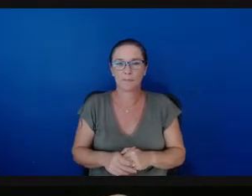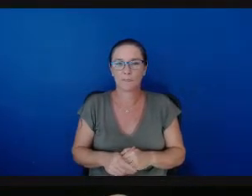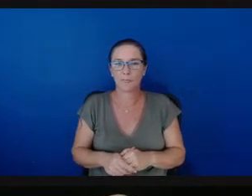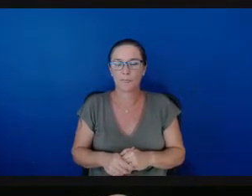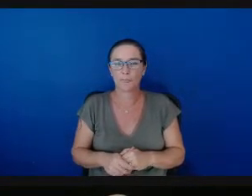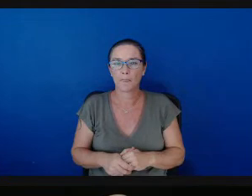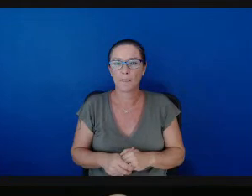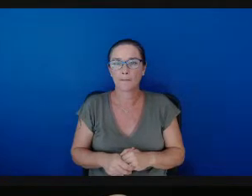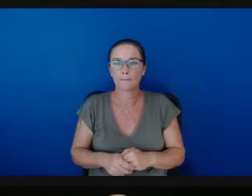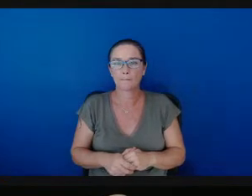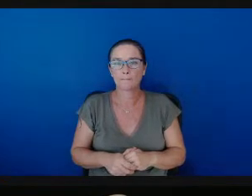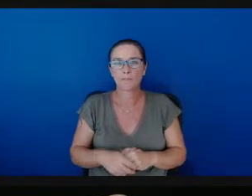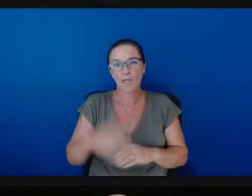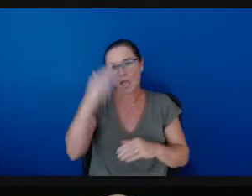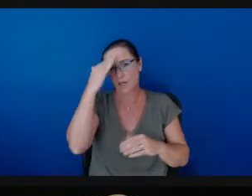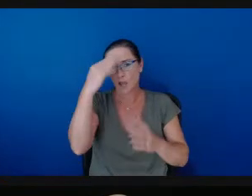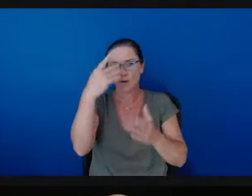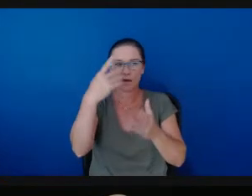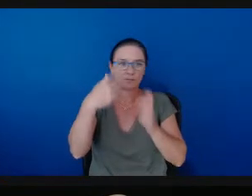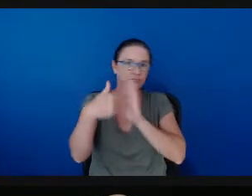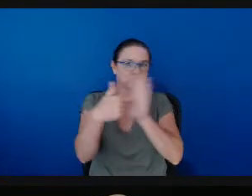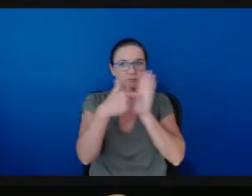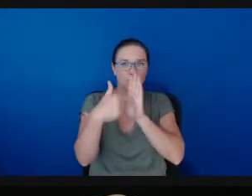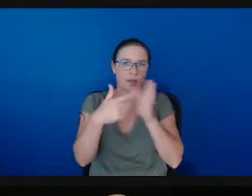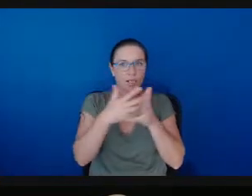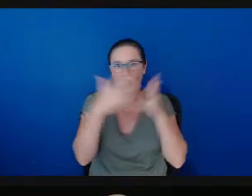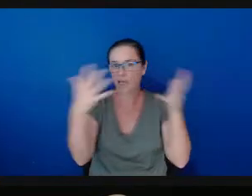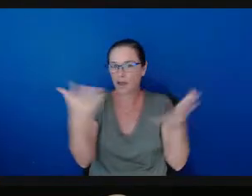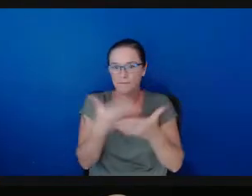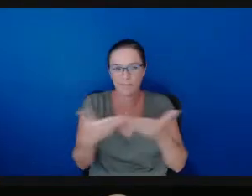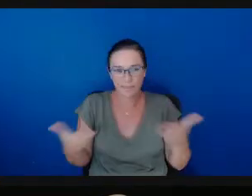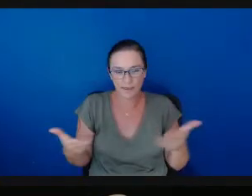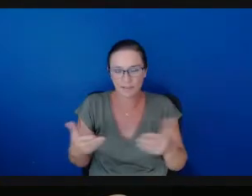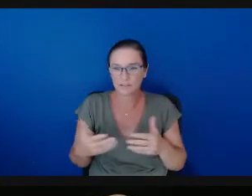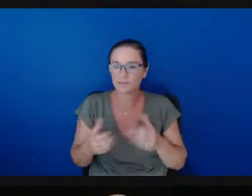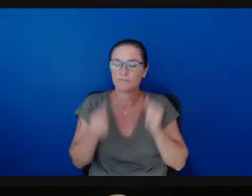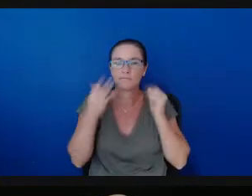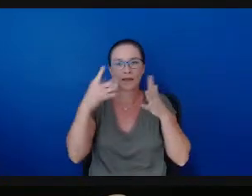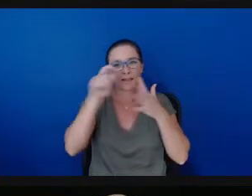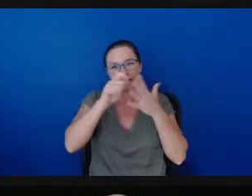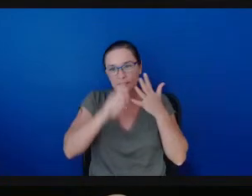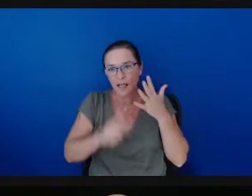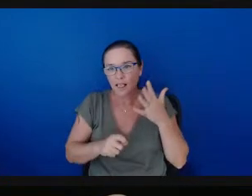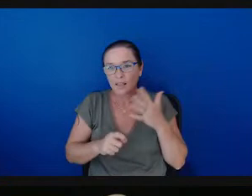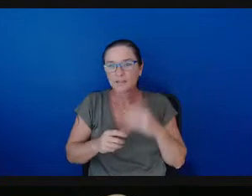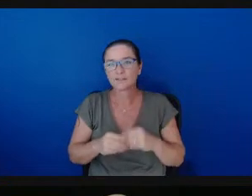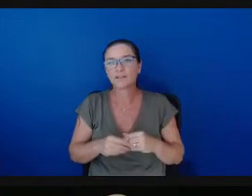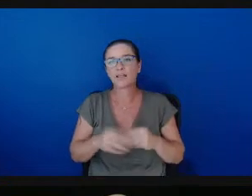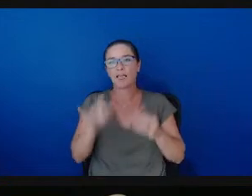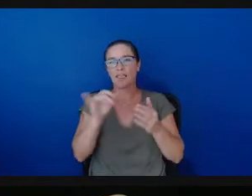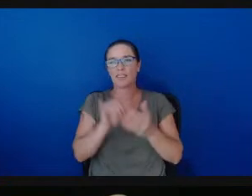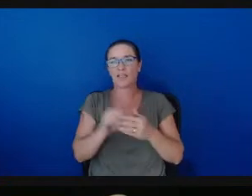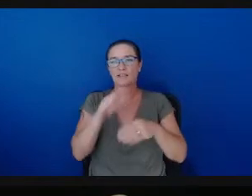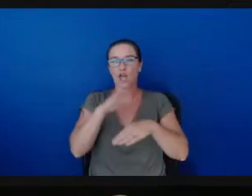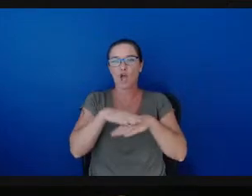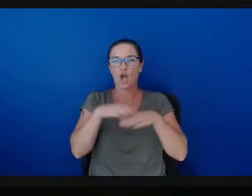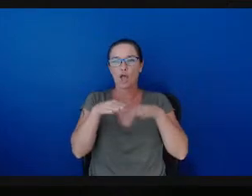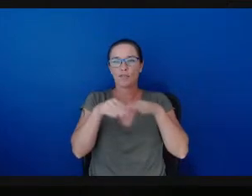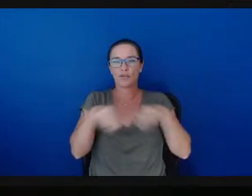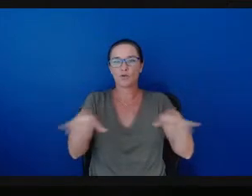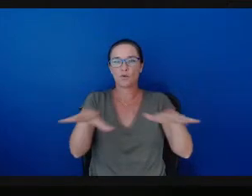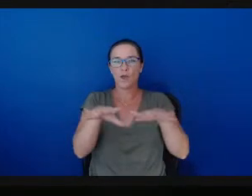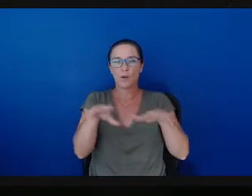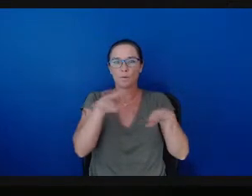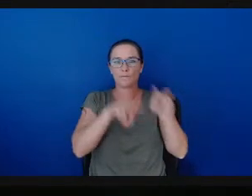So I know I'm covering a lot here. There's a lot of images and a lot of things, a lot of details. There is that on a ground view of the